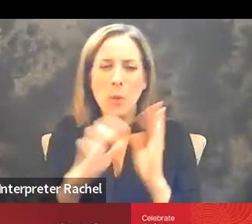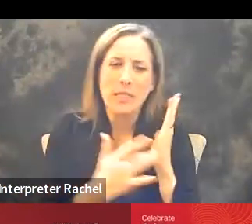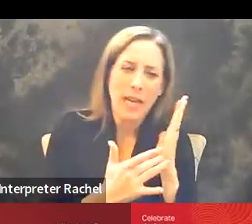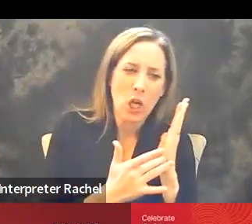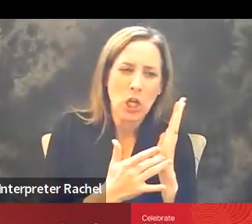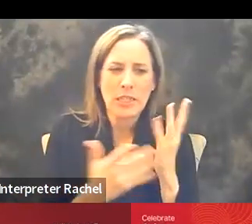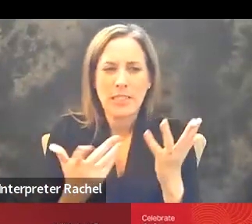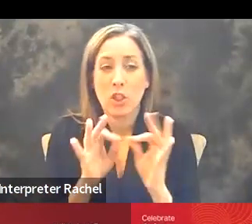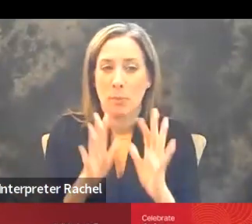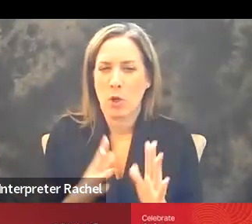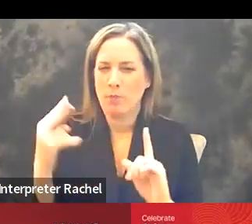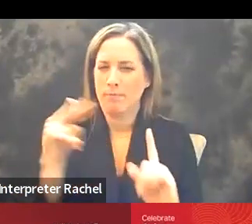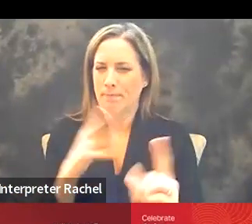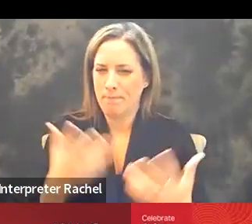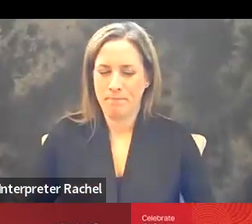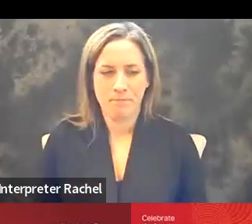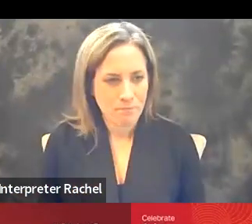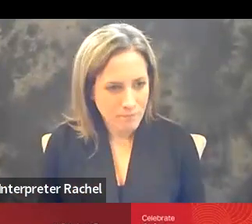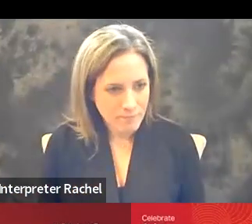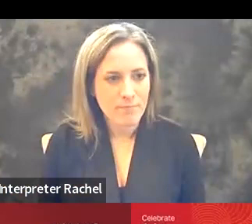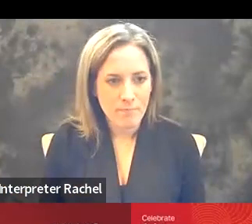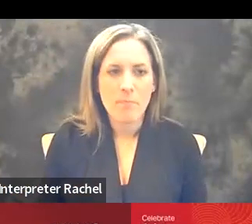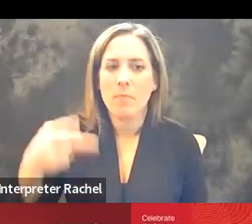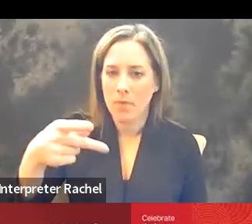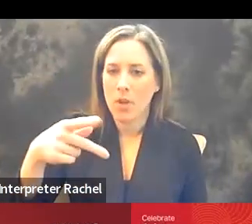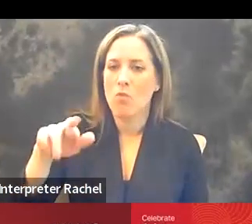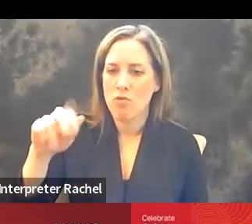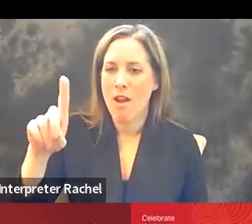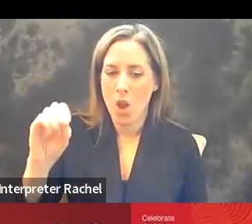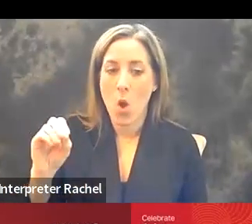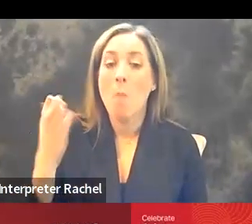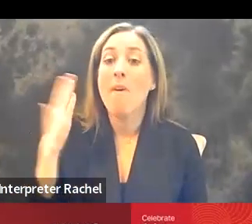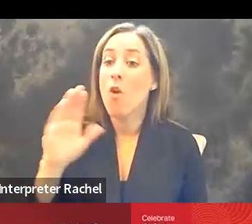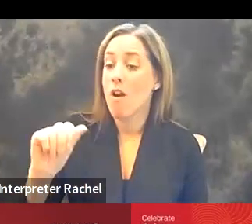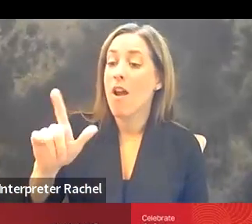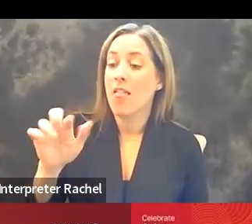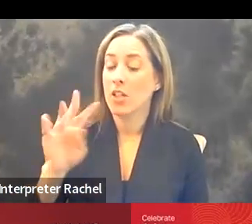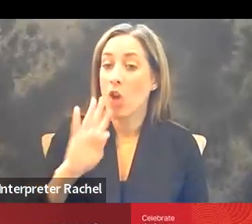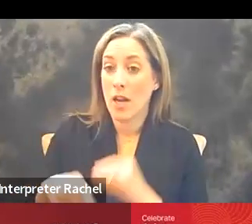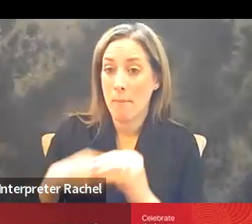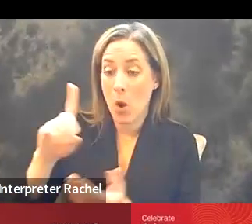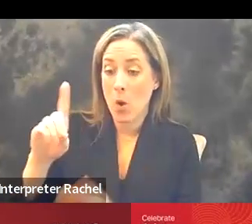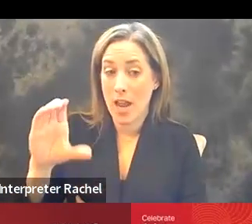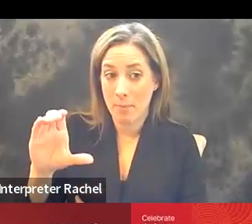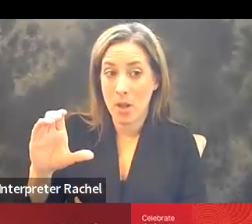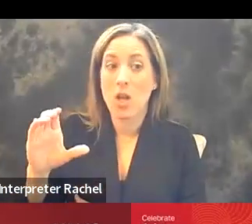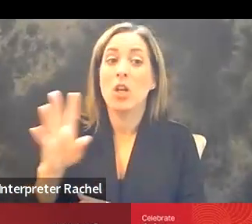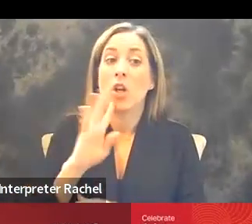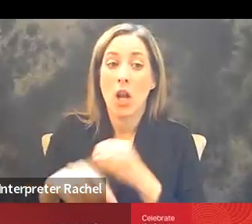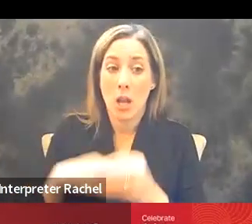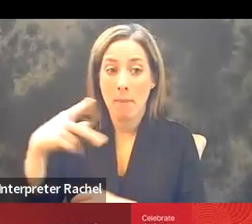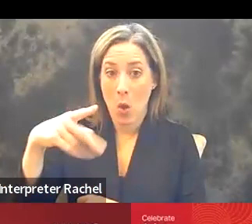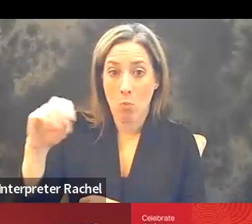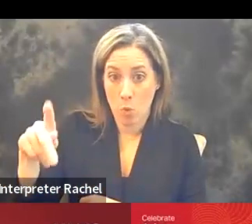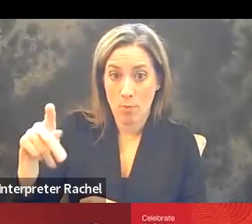fit in? So when Alison was talking about, looking at documents where they mention the word poop. I mean, I've seen